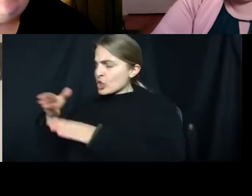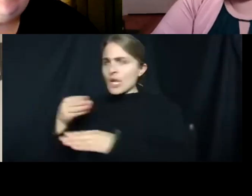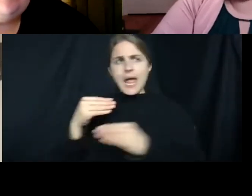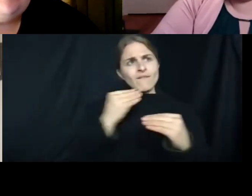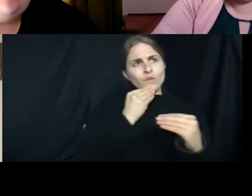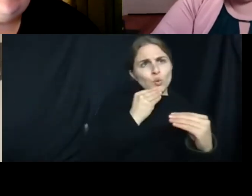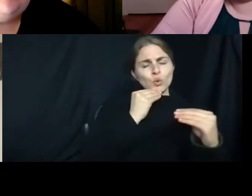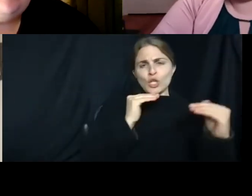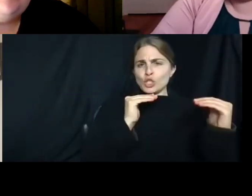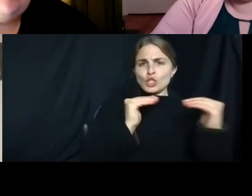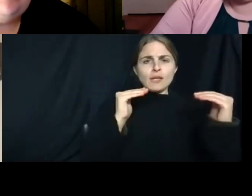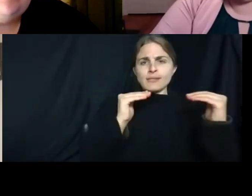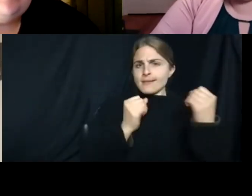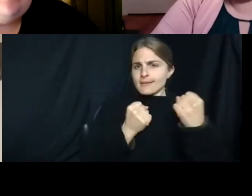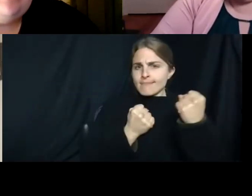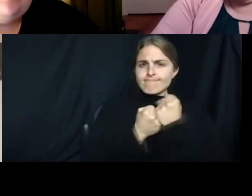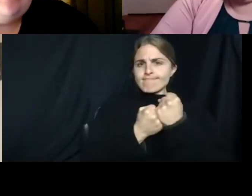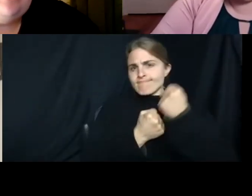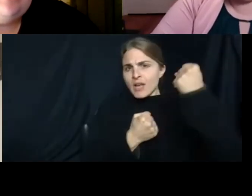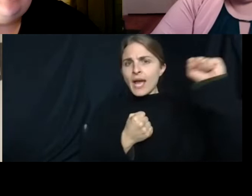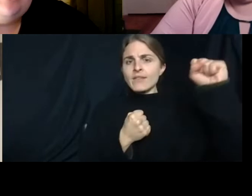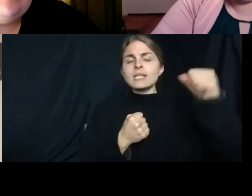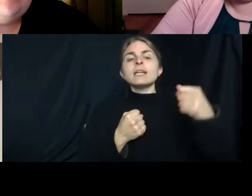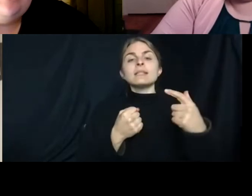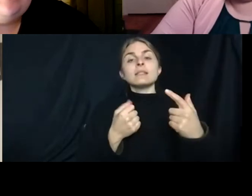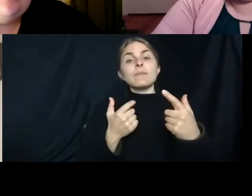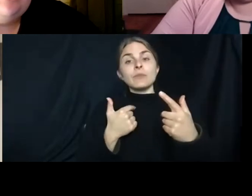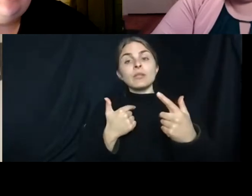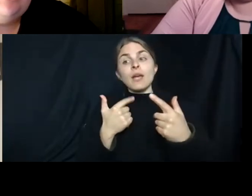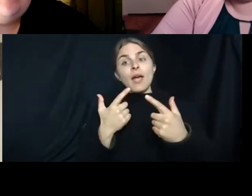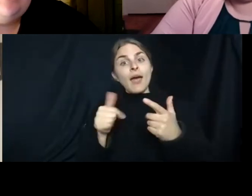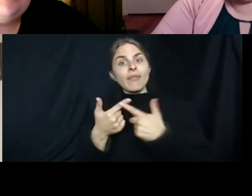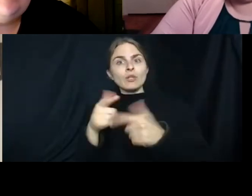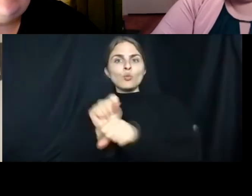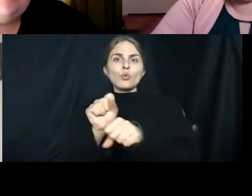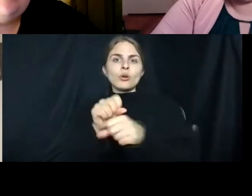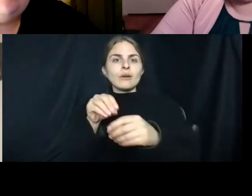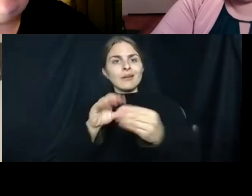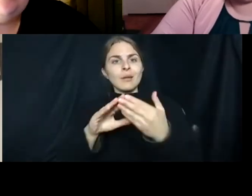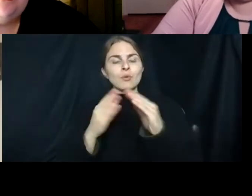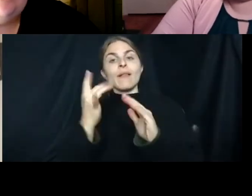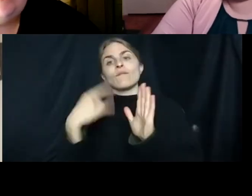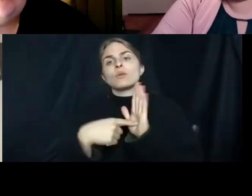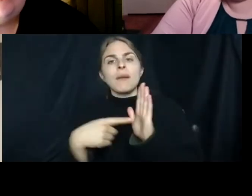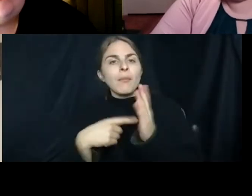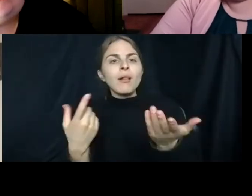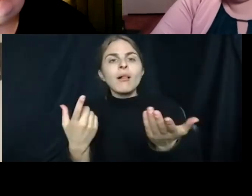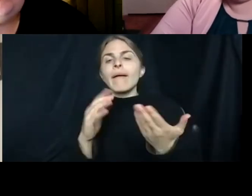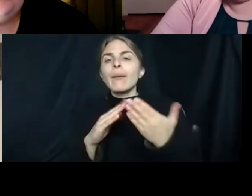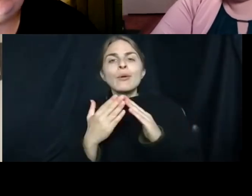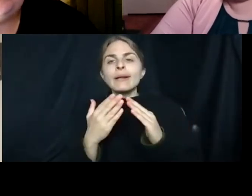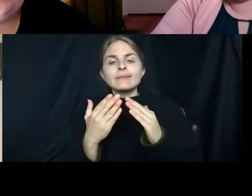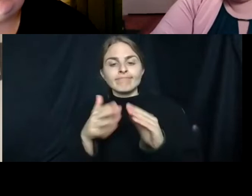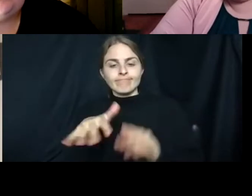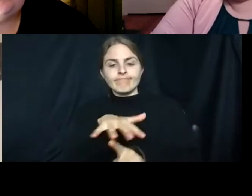advocates, you know, in working with communities like let's say, you know, communities